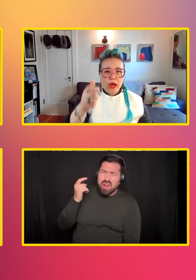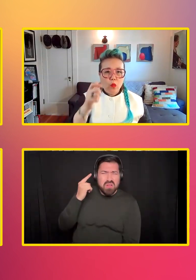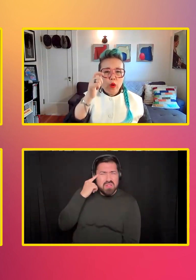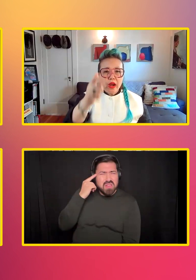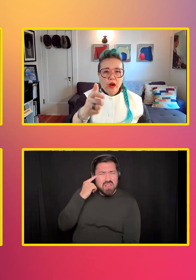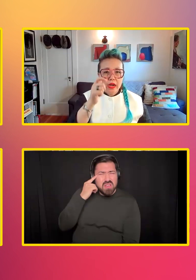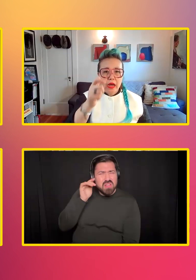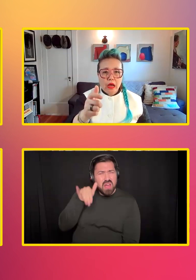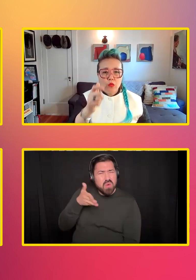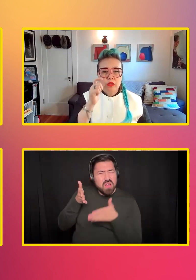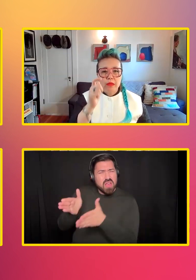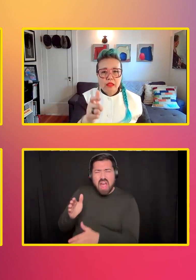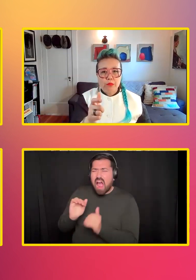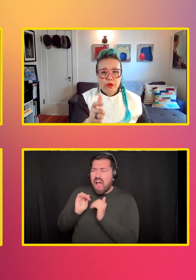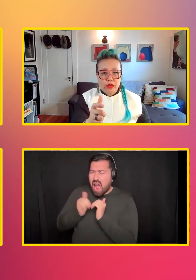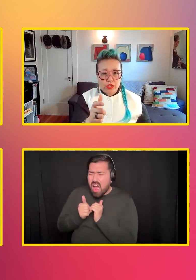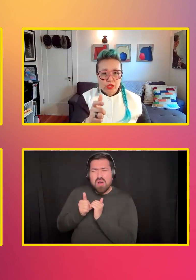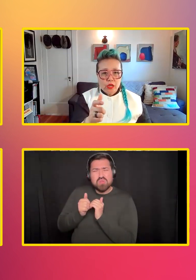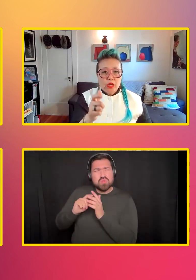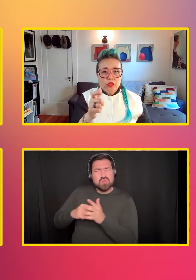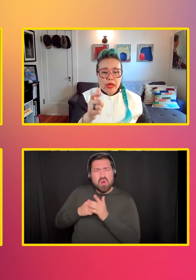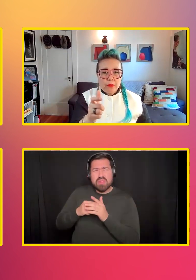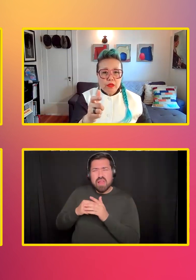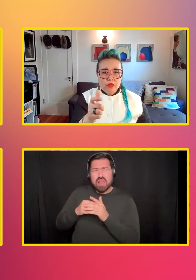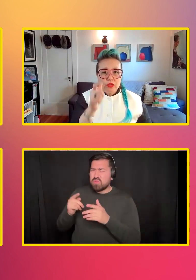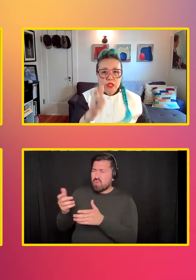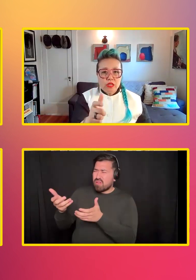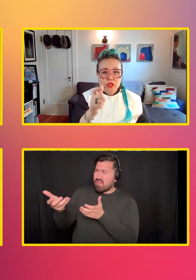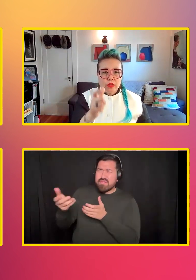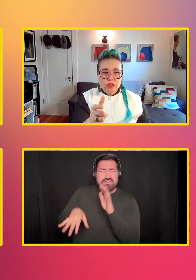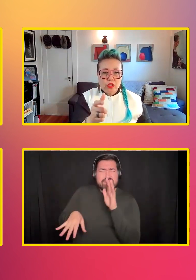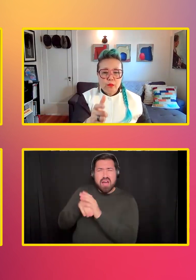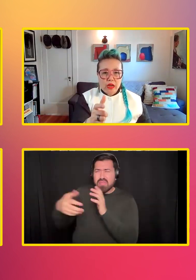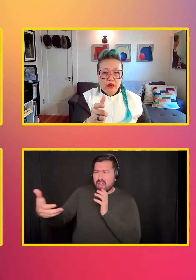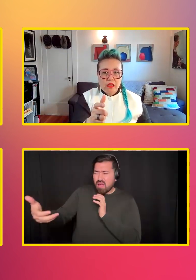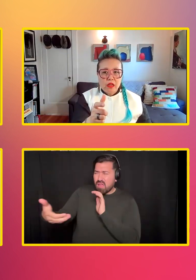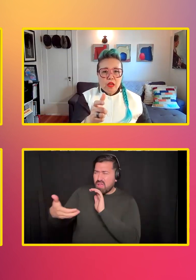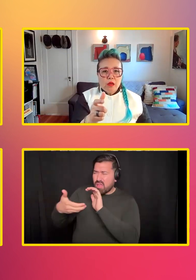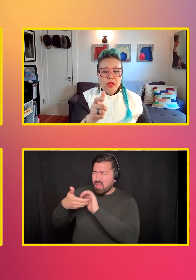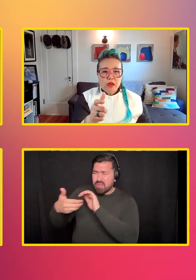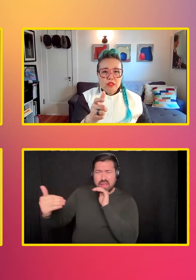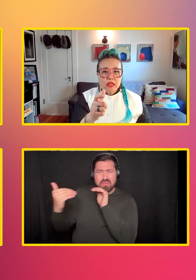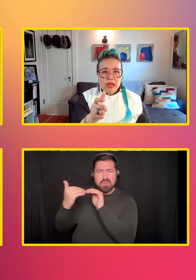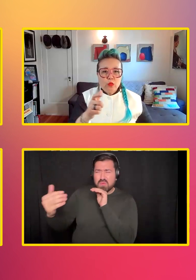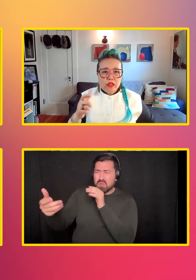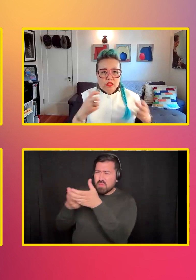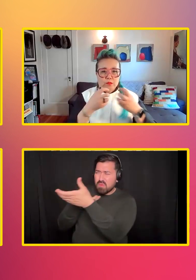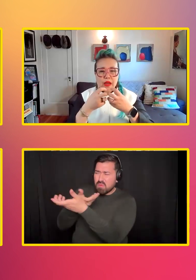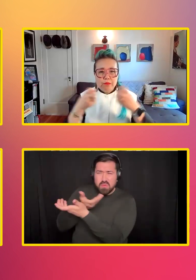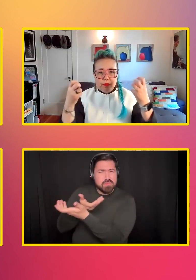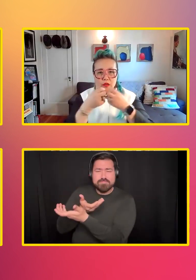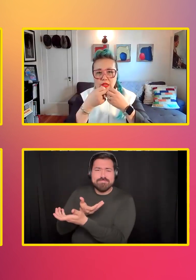way, where and how we can make that bridge to happen to see each other's humanity, because that's